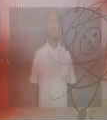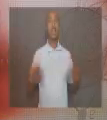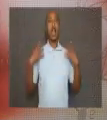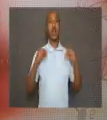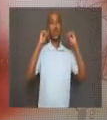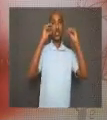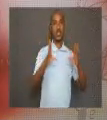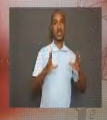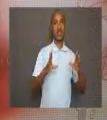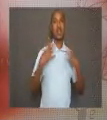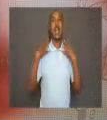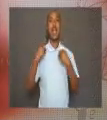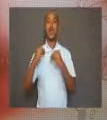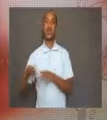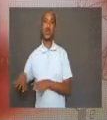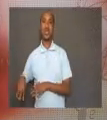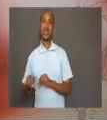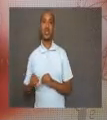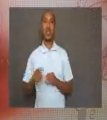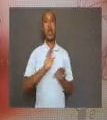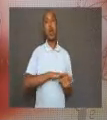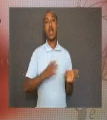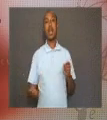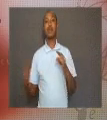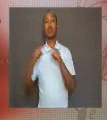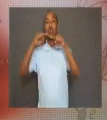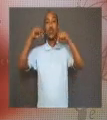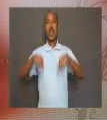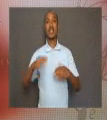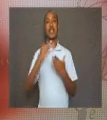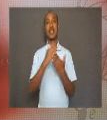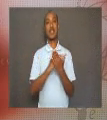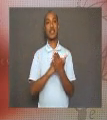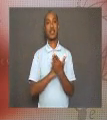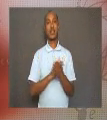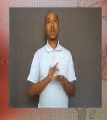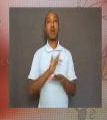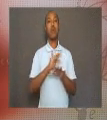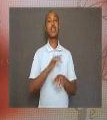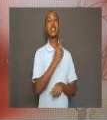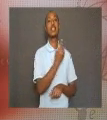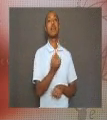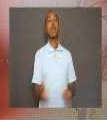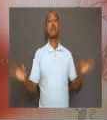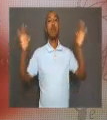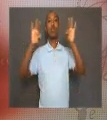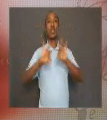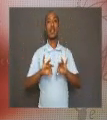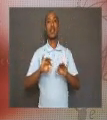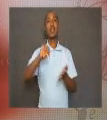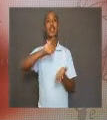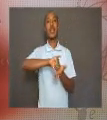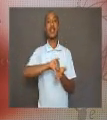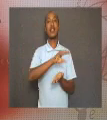Hello, teacher. Hello, students. Welcome to today's lesson on some important